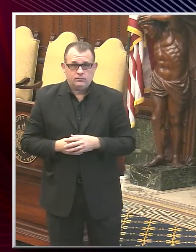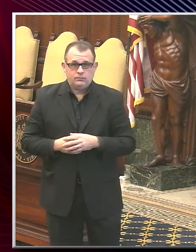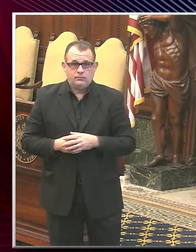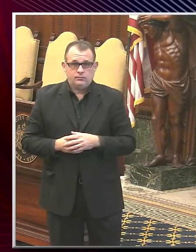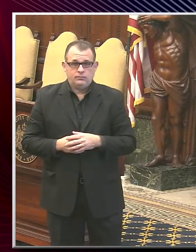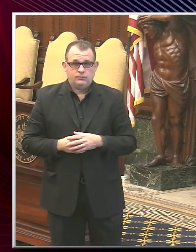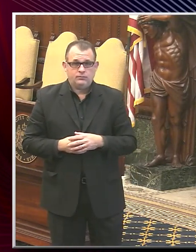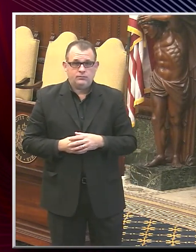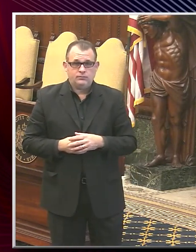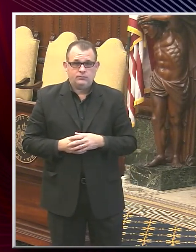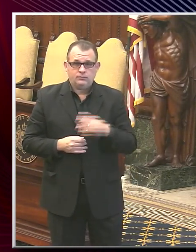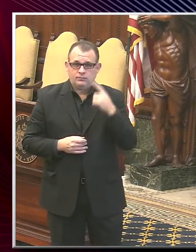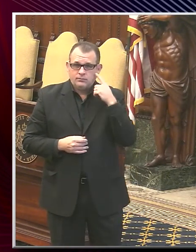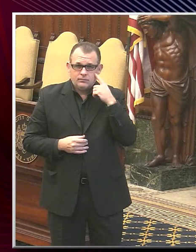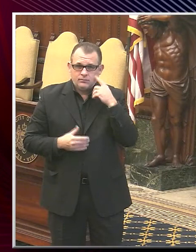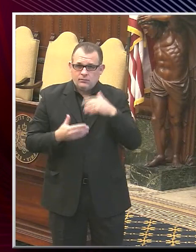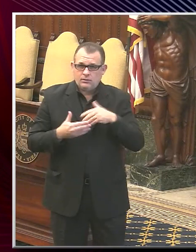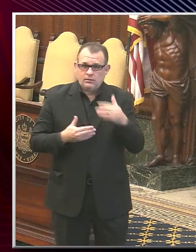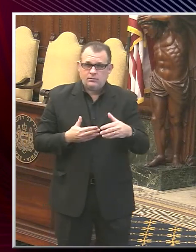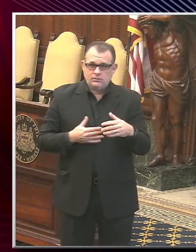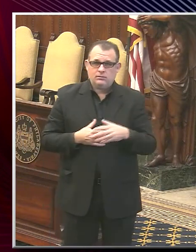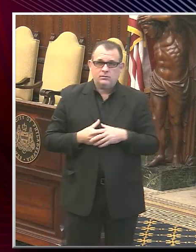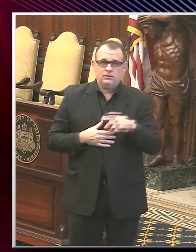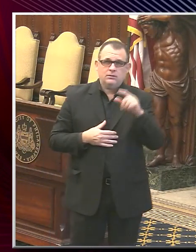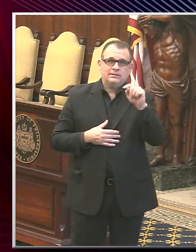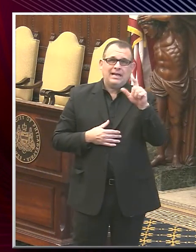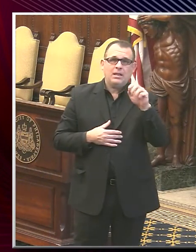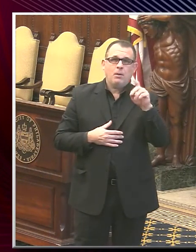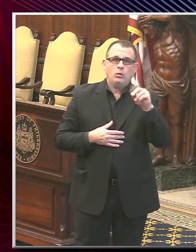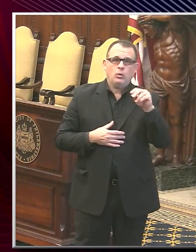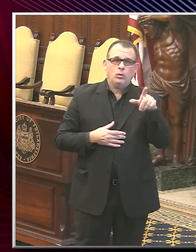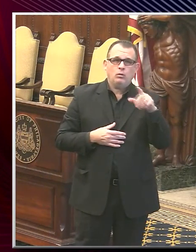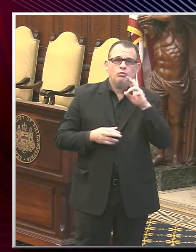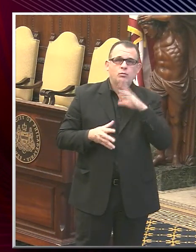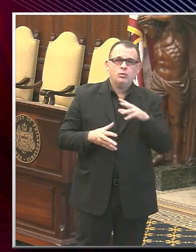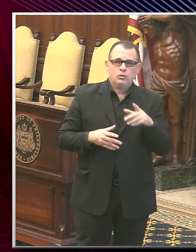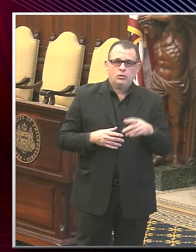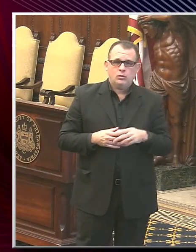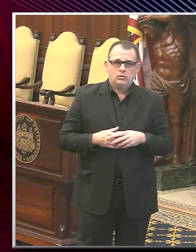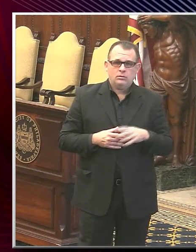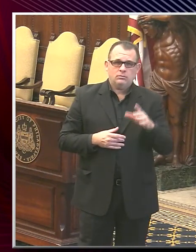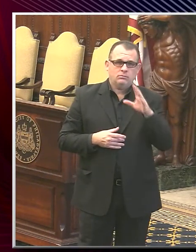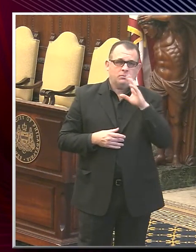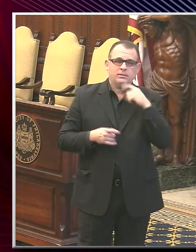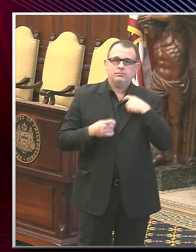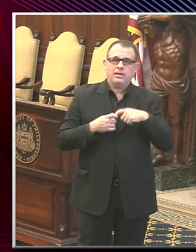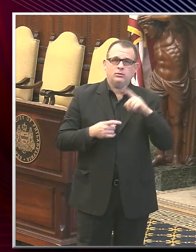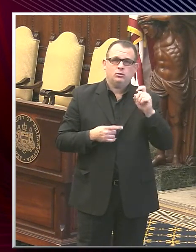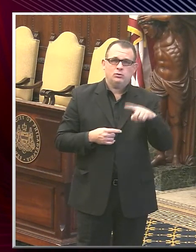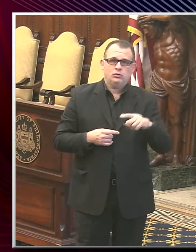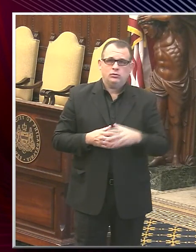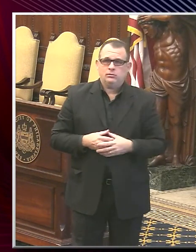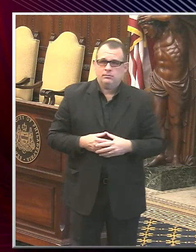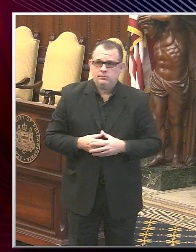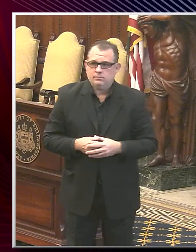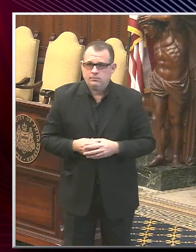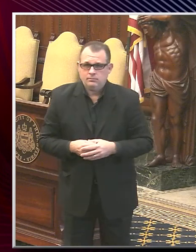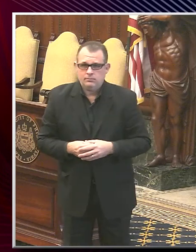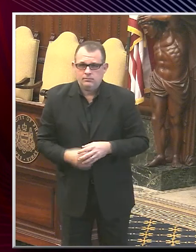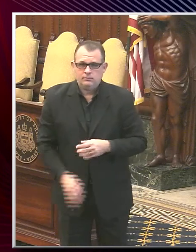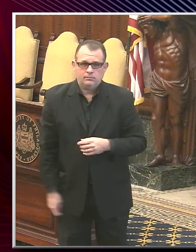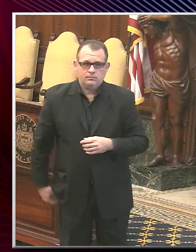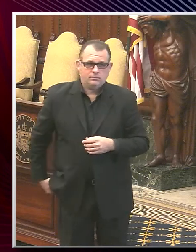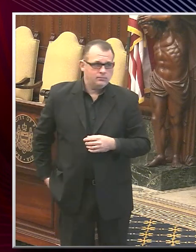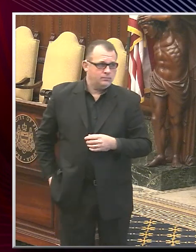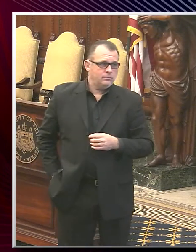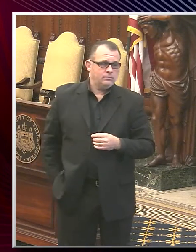Telemundo. Hi there. Hola, Armando. Mis preguntas son en referencia a lo que dijo el Dr. Farley. Ya las respondió,